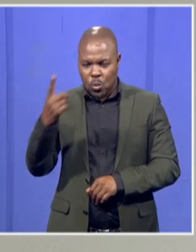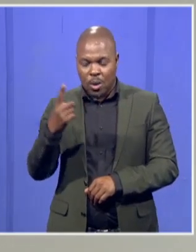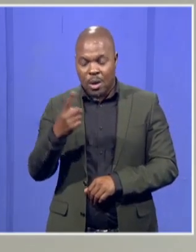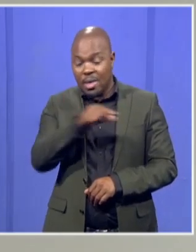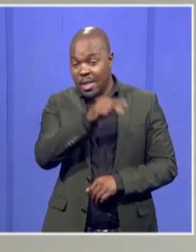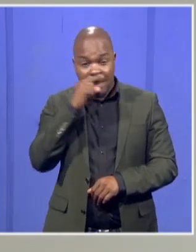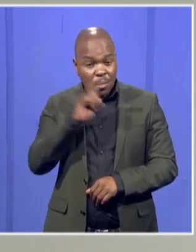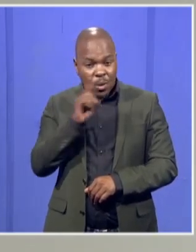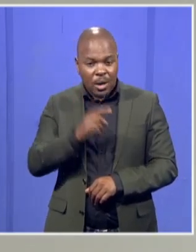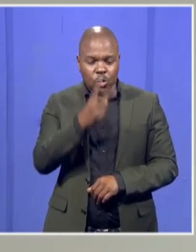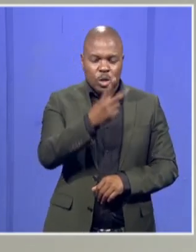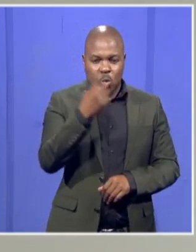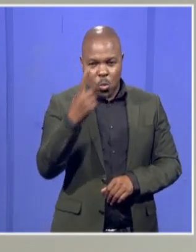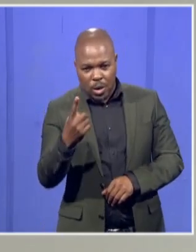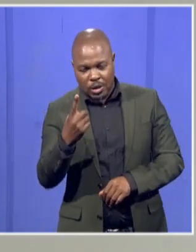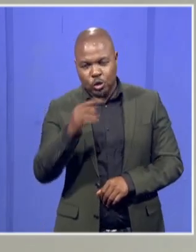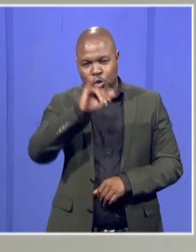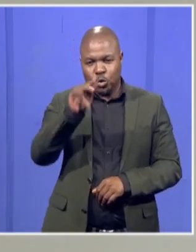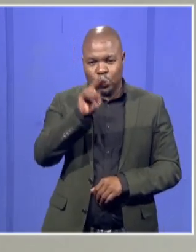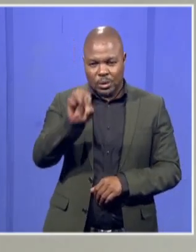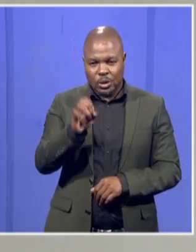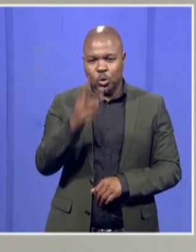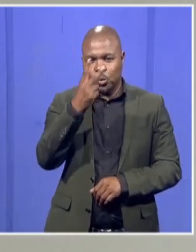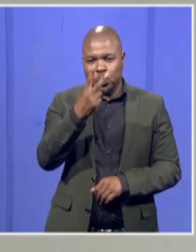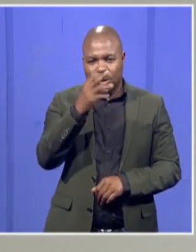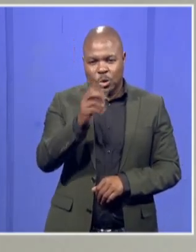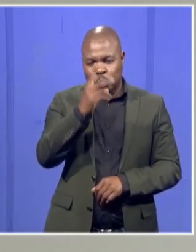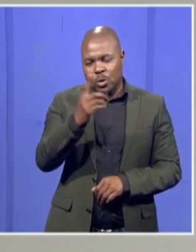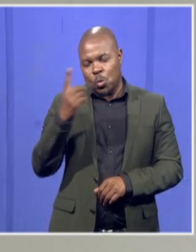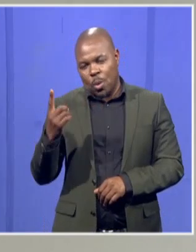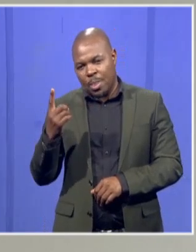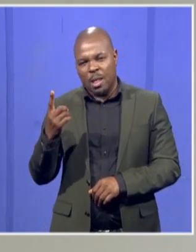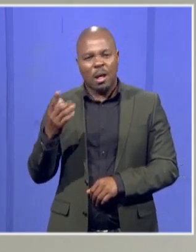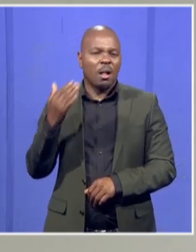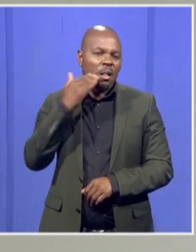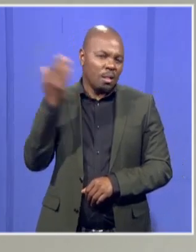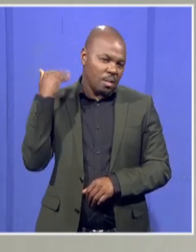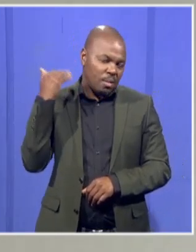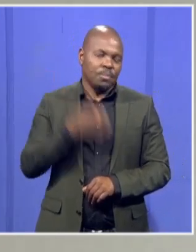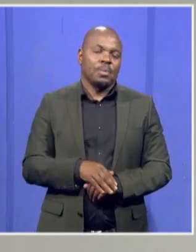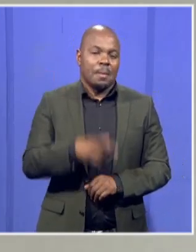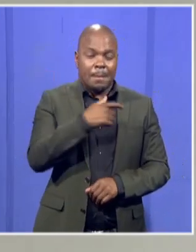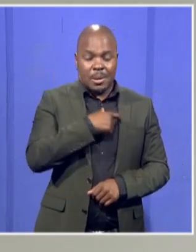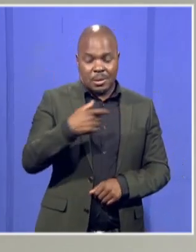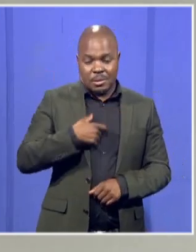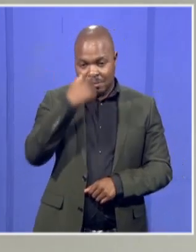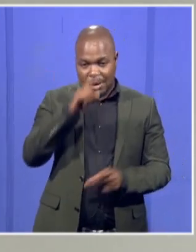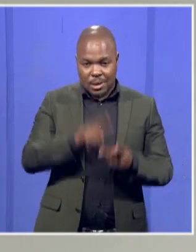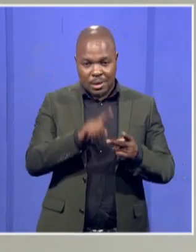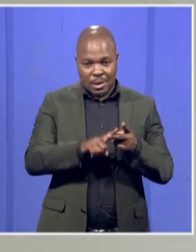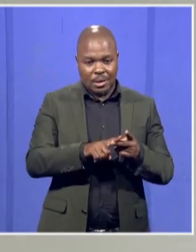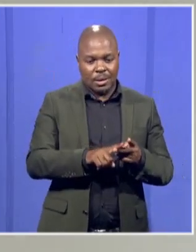from the day 21st of June 2021, where President Ramaphosa and Dr.